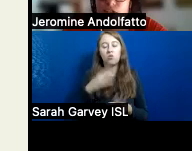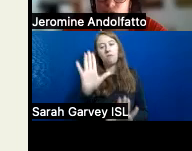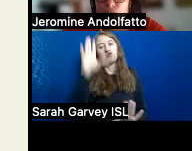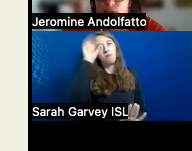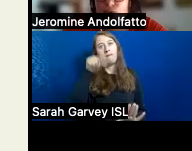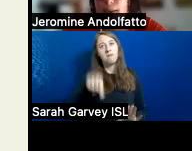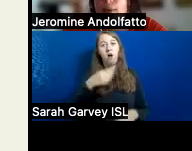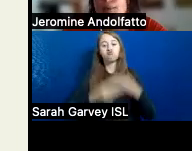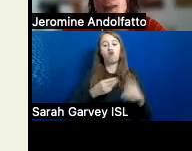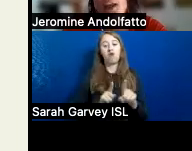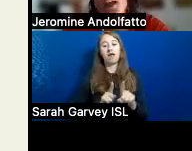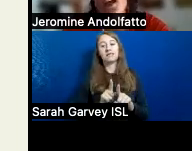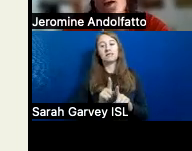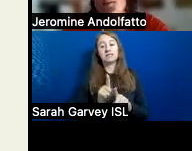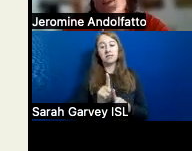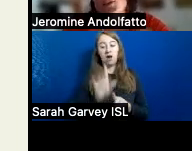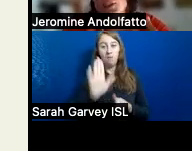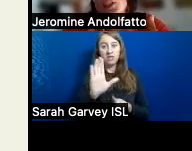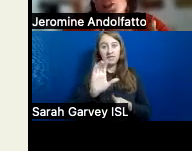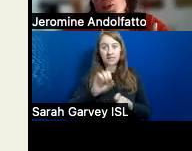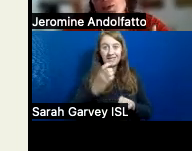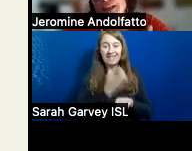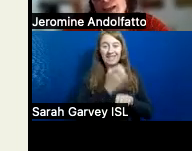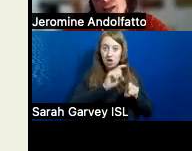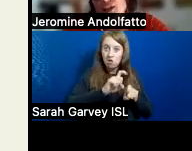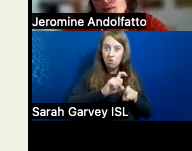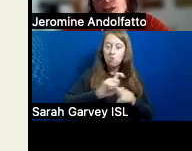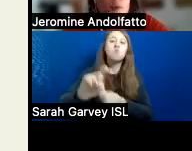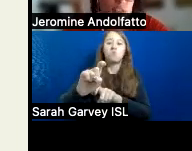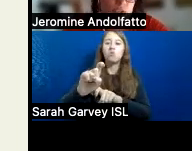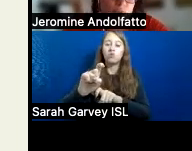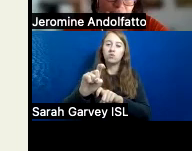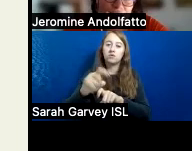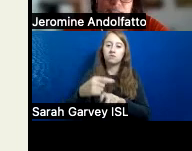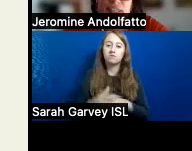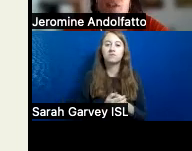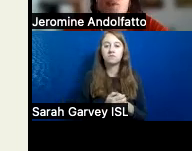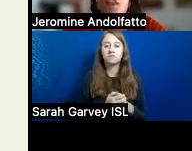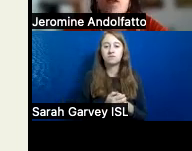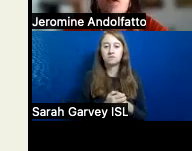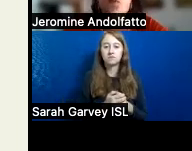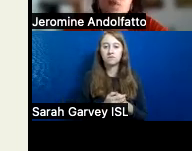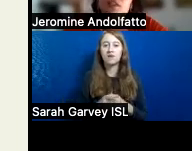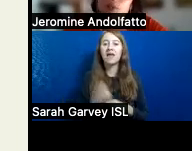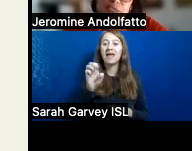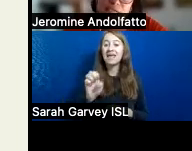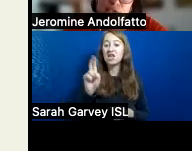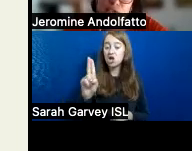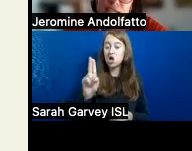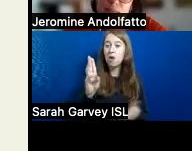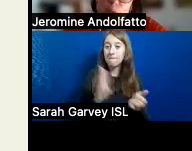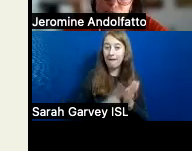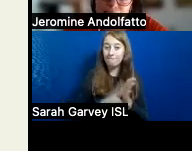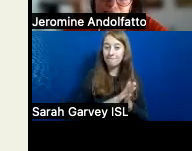specific conditions to happen. The study showed that the EU member states with higher standards when it comes to women's